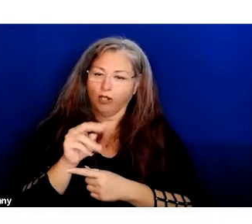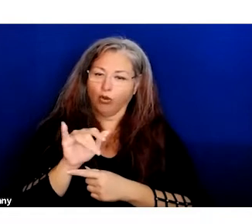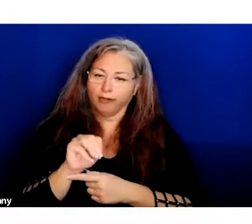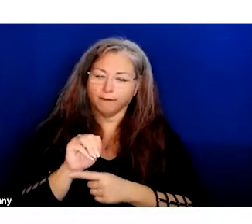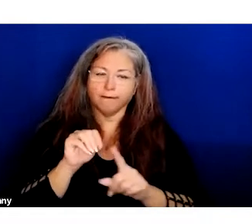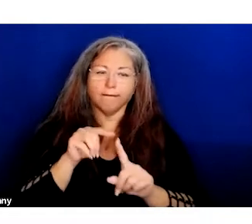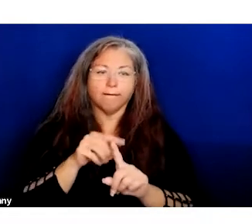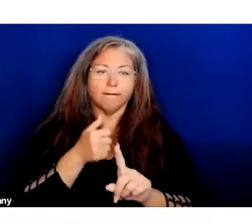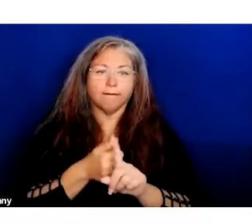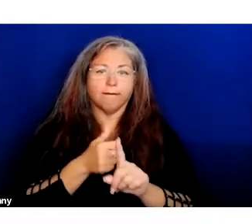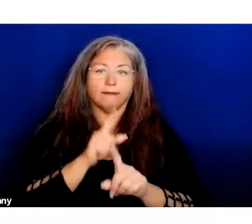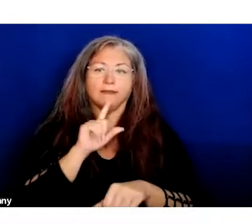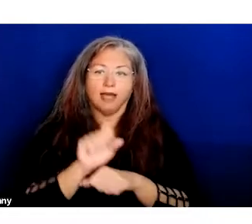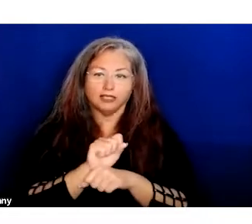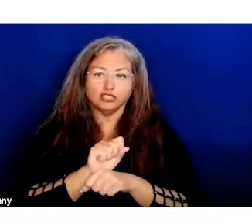the